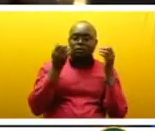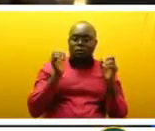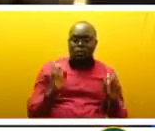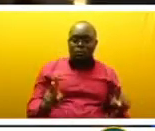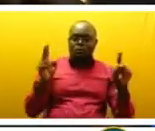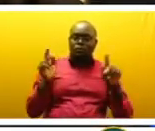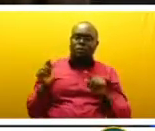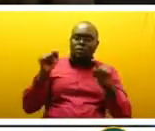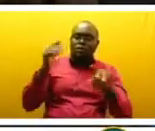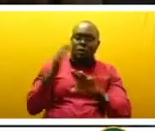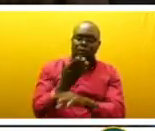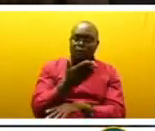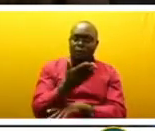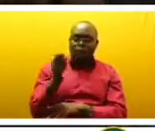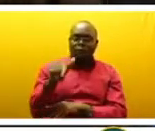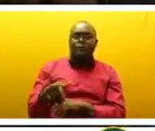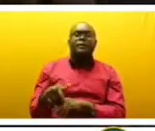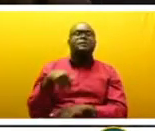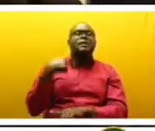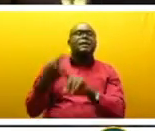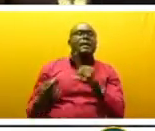appear before you once again this year.